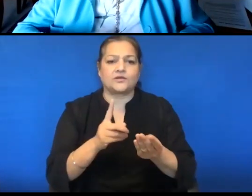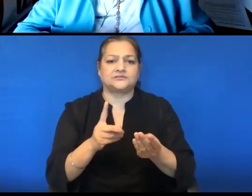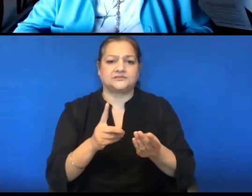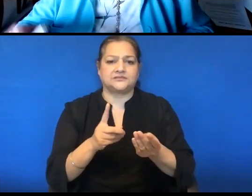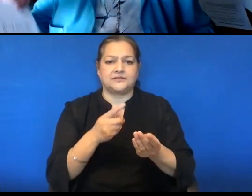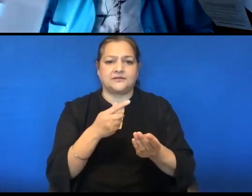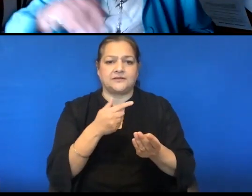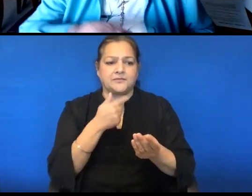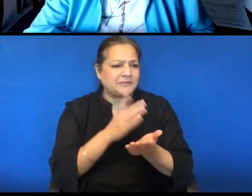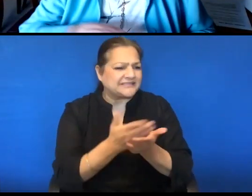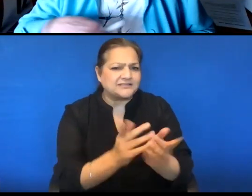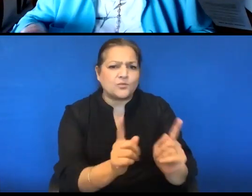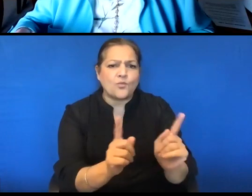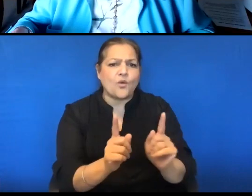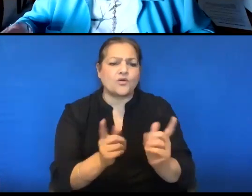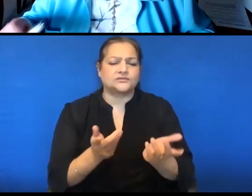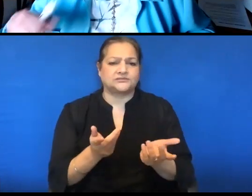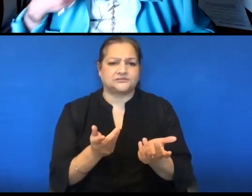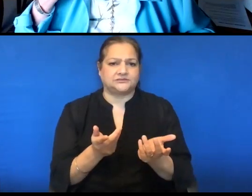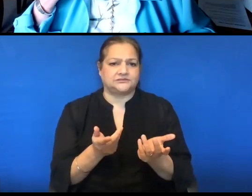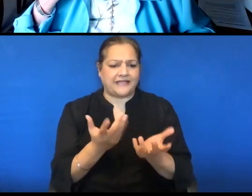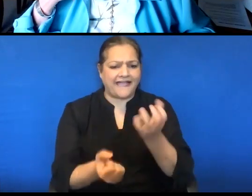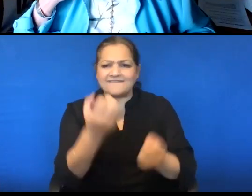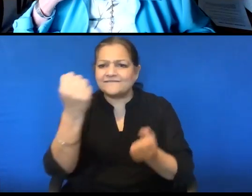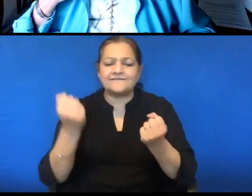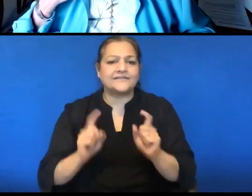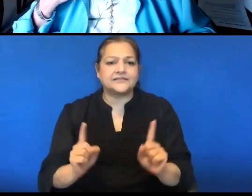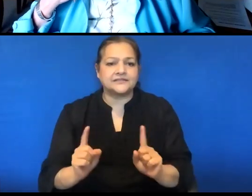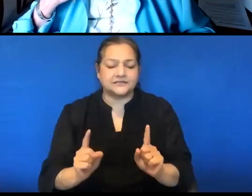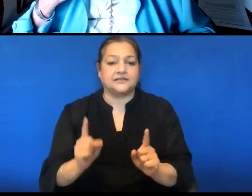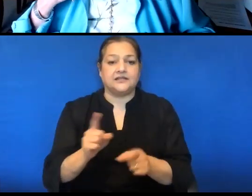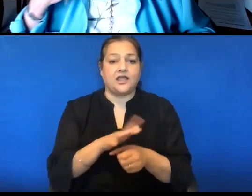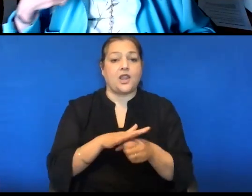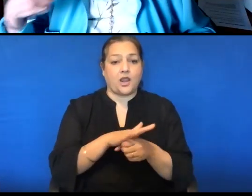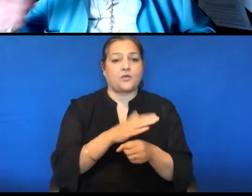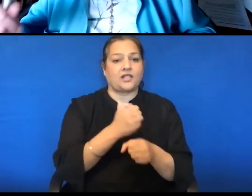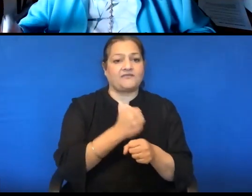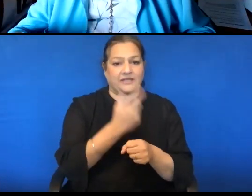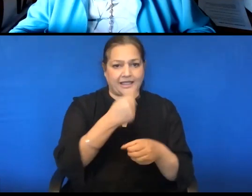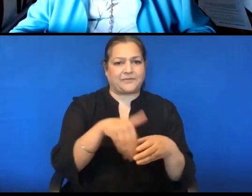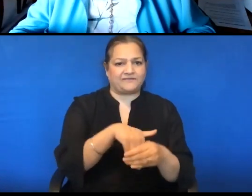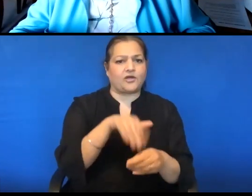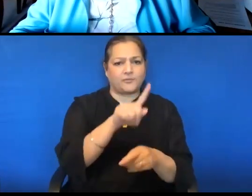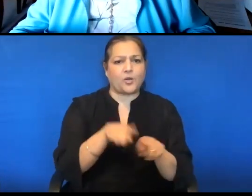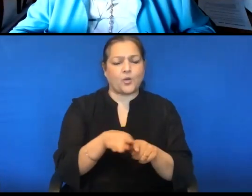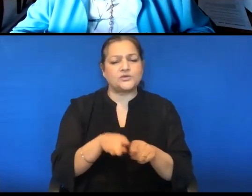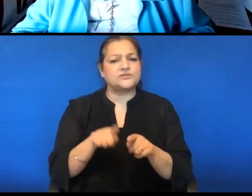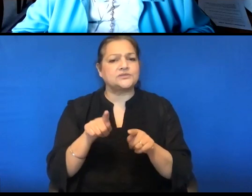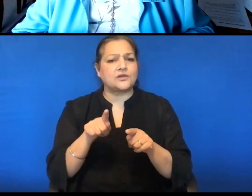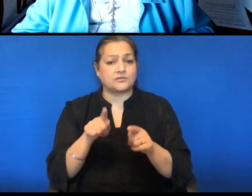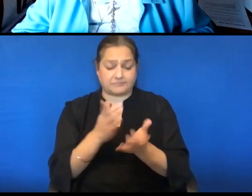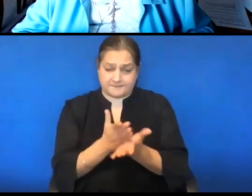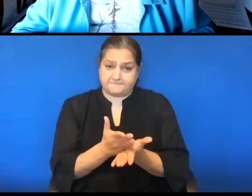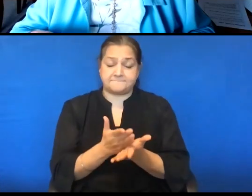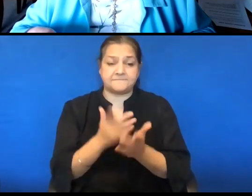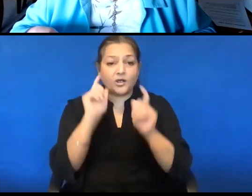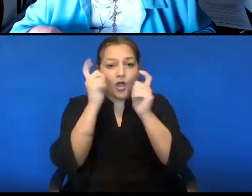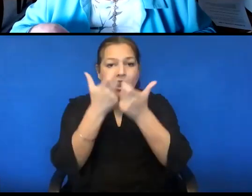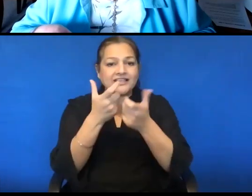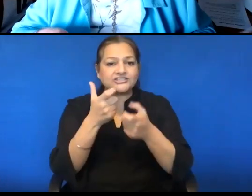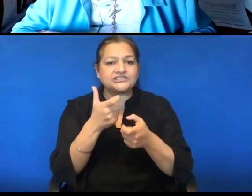And, you know, local government could be more involved, but certainly the local colleges need to make sure that they are providing